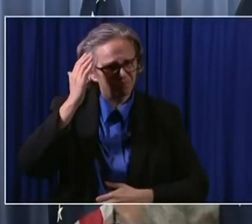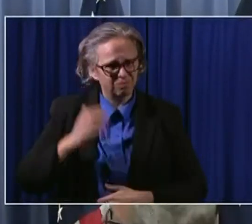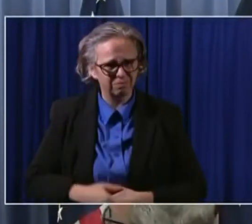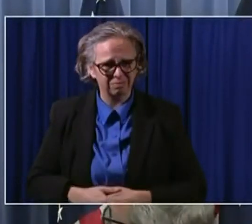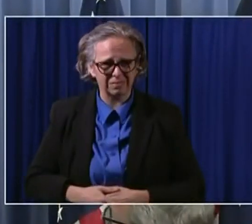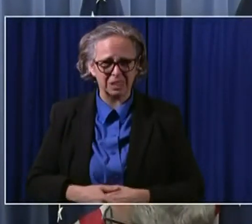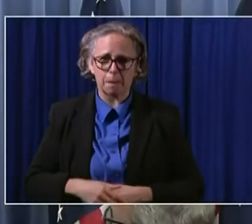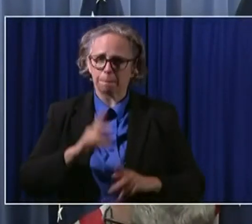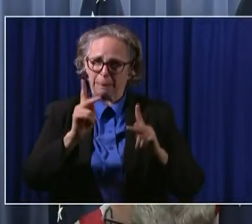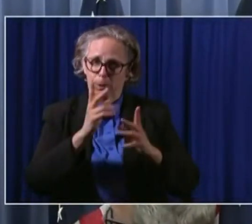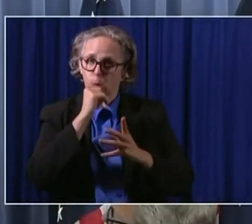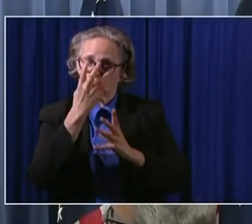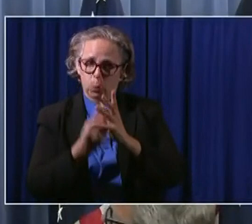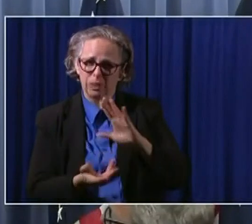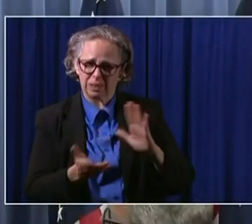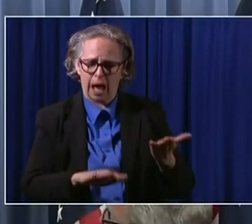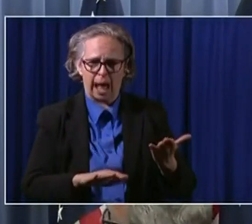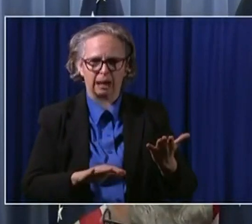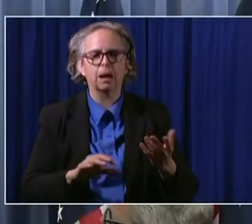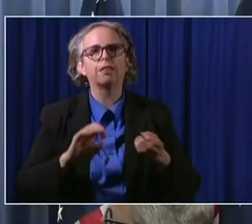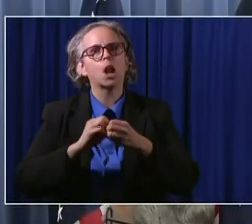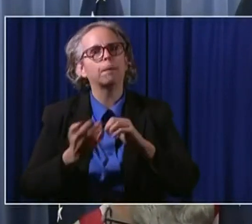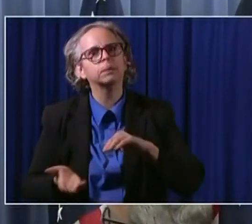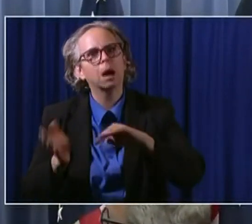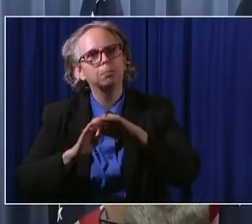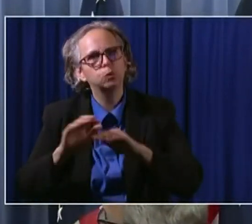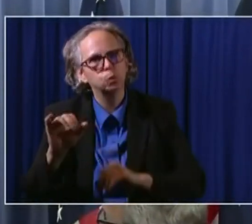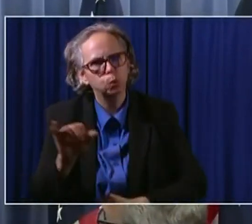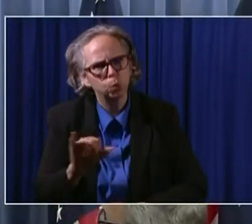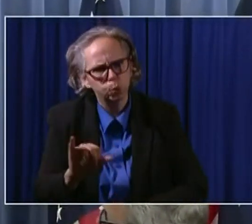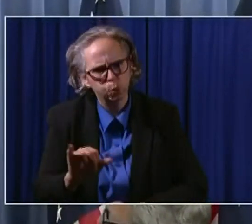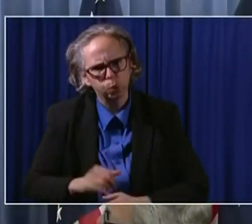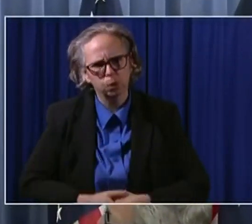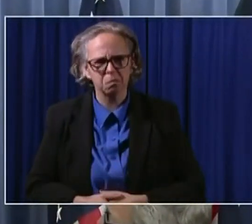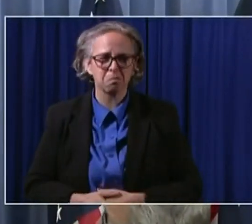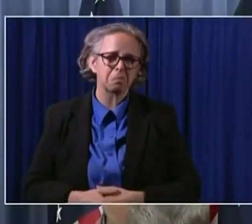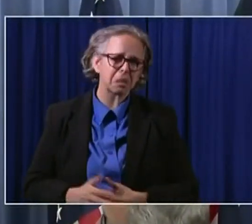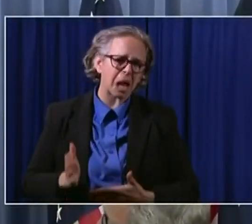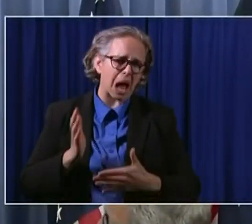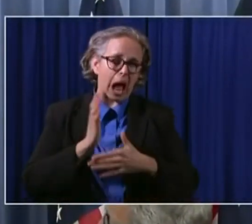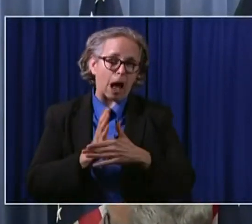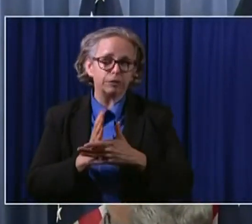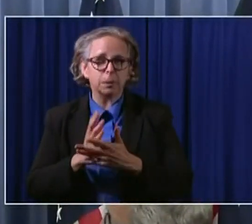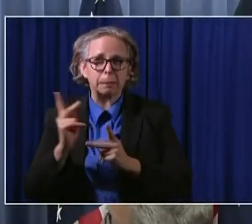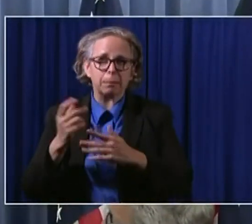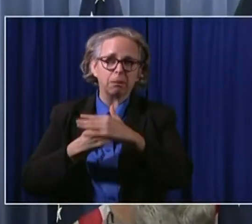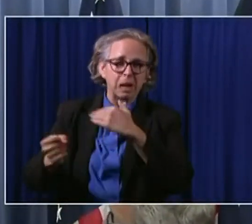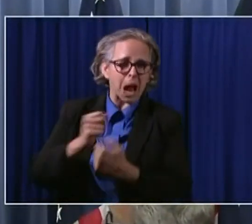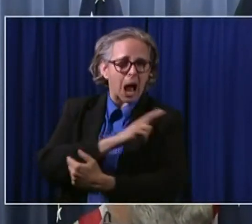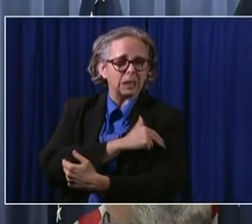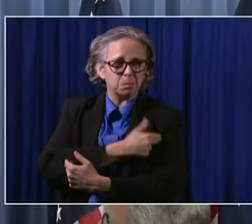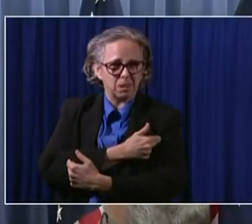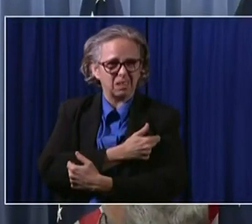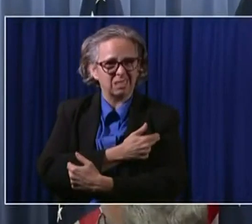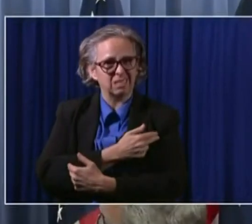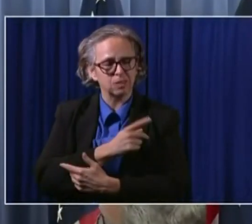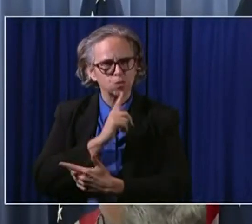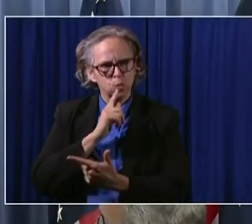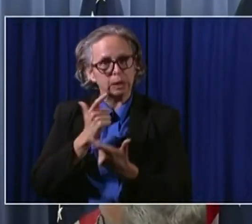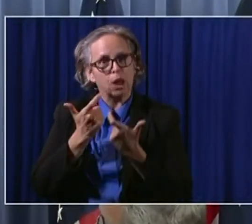are up over the average. Hospitalizations are significantly up for that particular